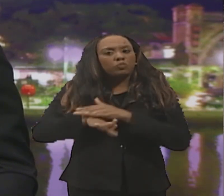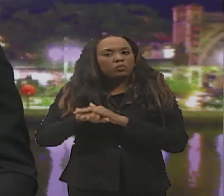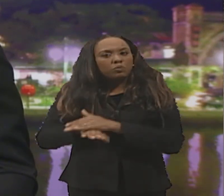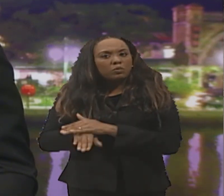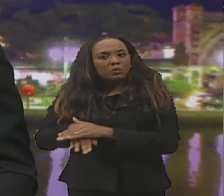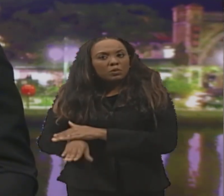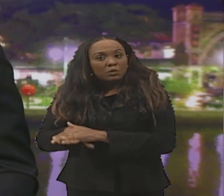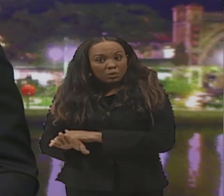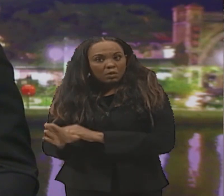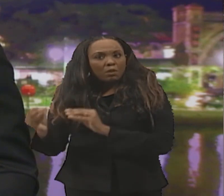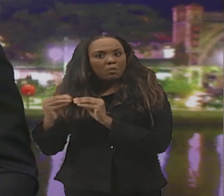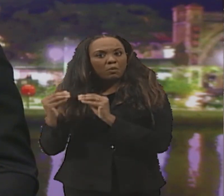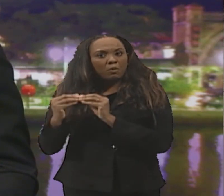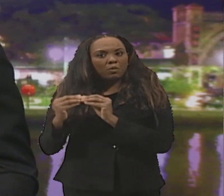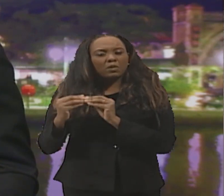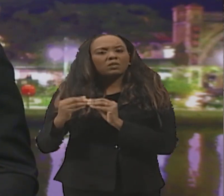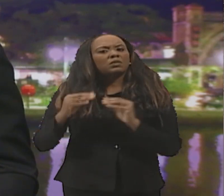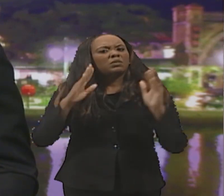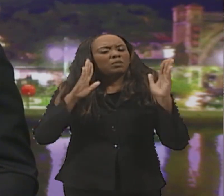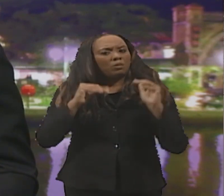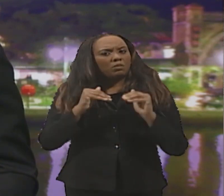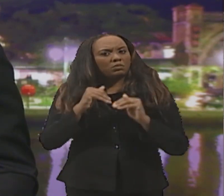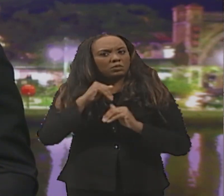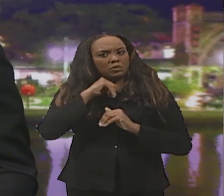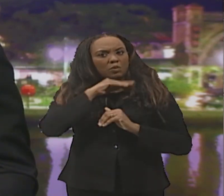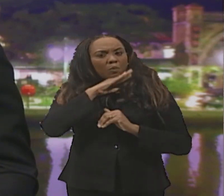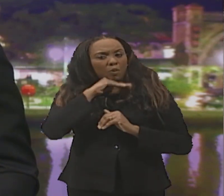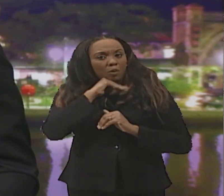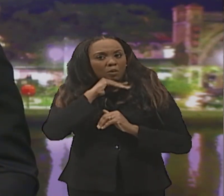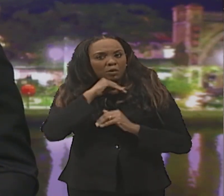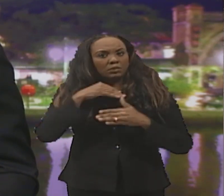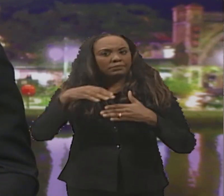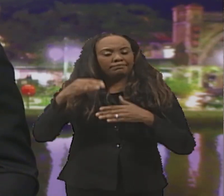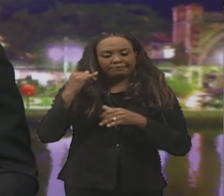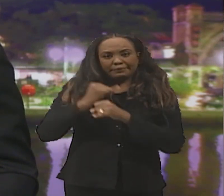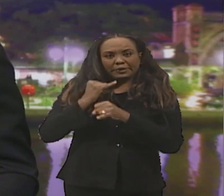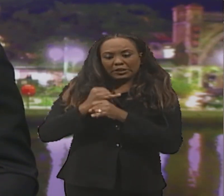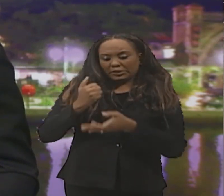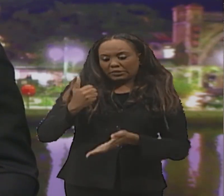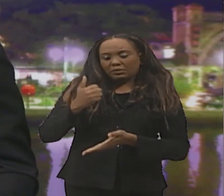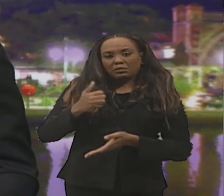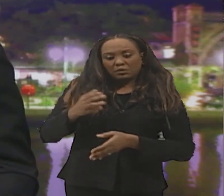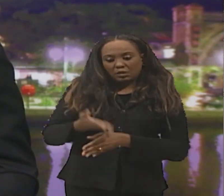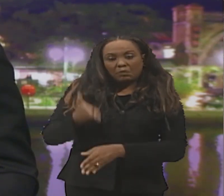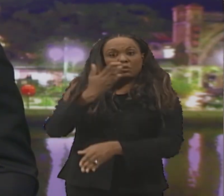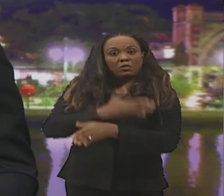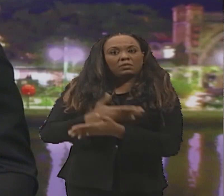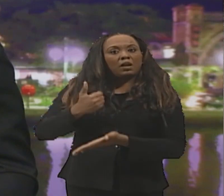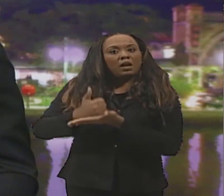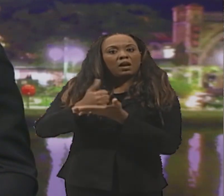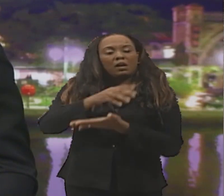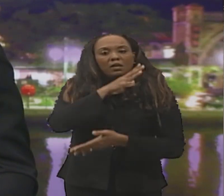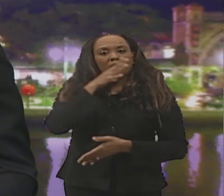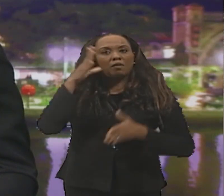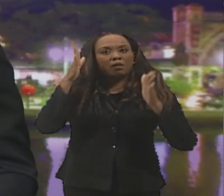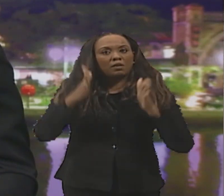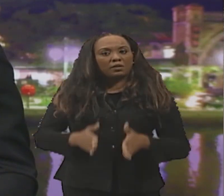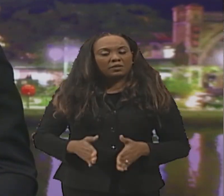James Paul, says they hope to maintain the local pork industry by helping the farmers to become more